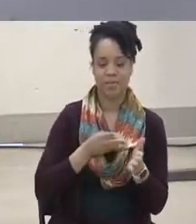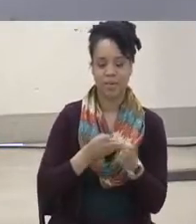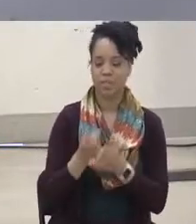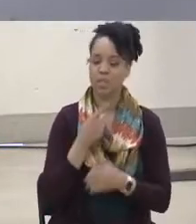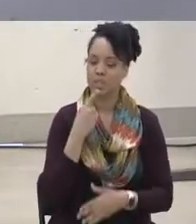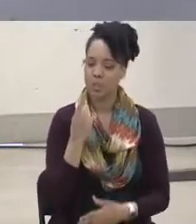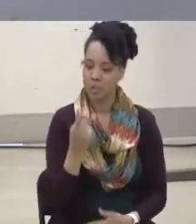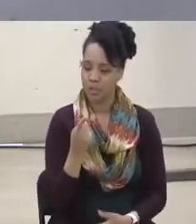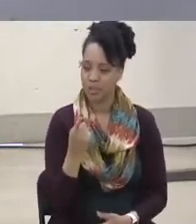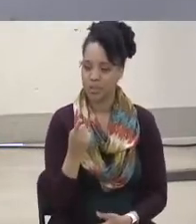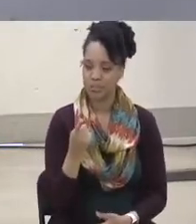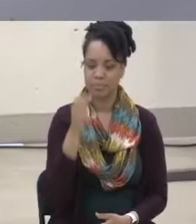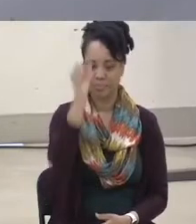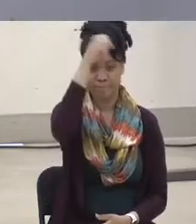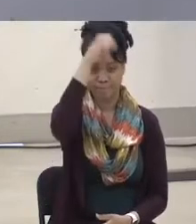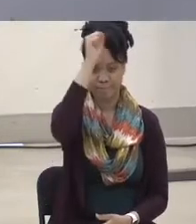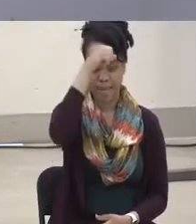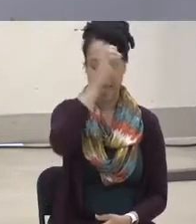told